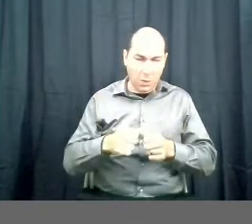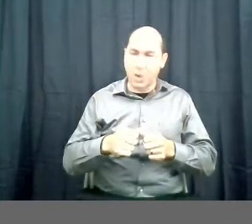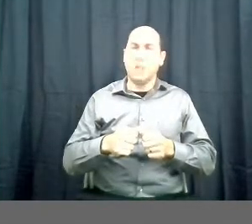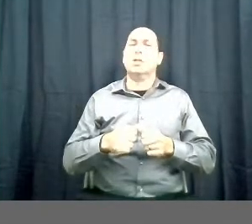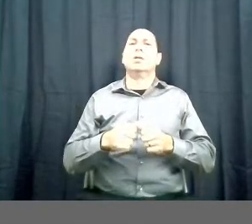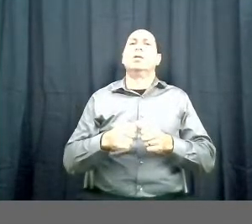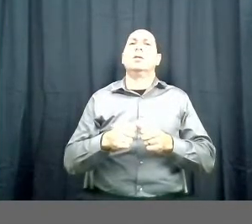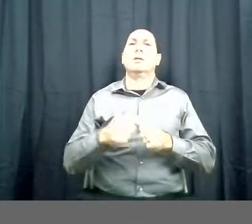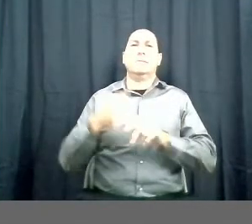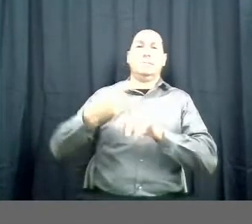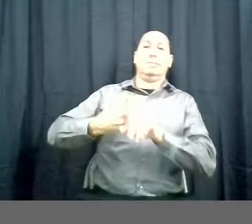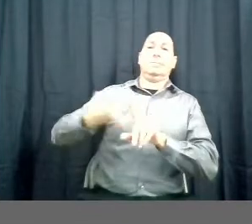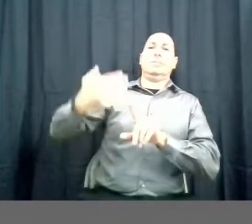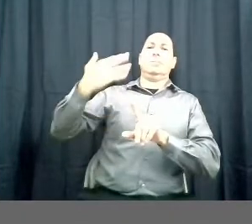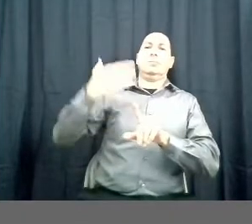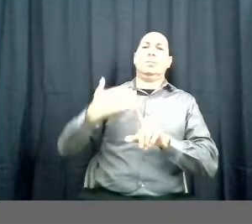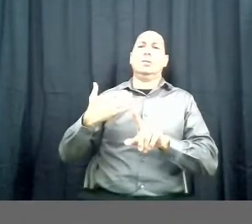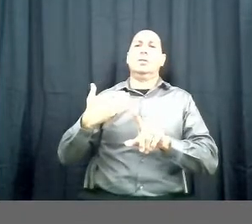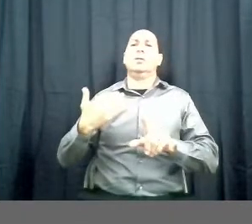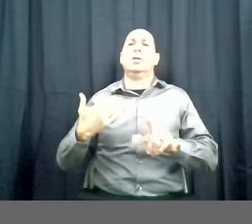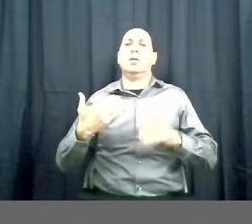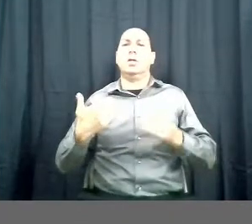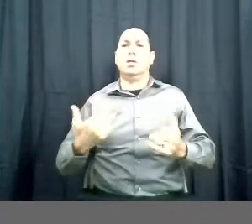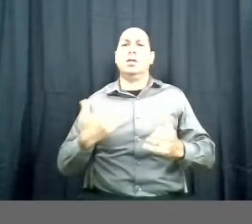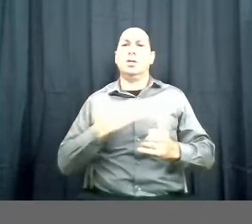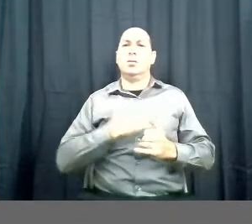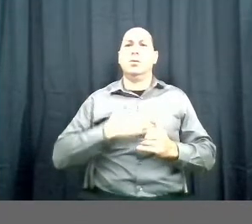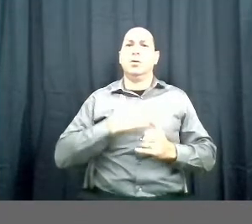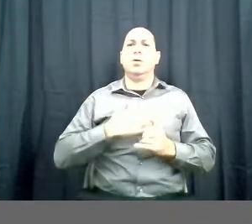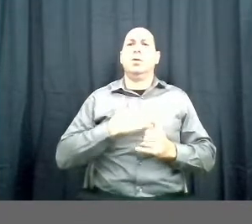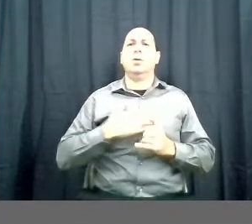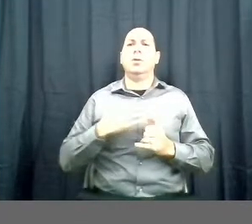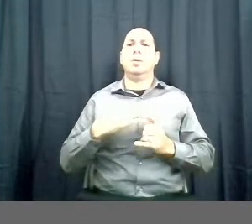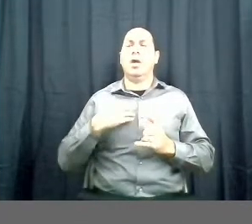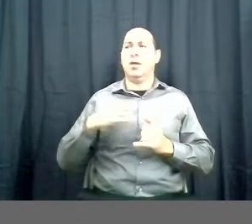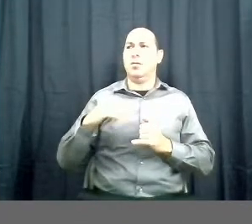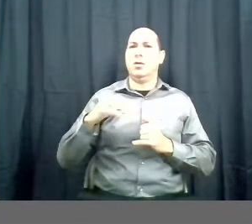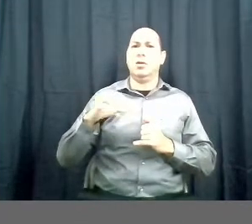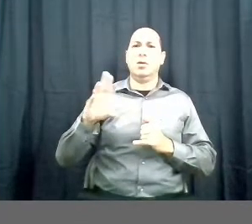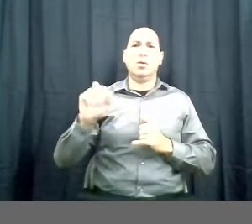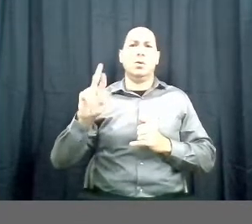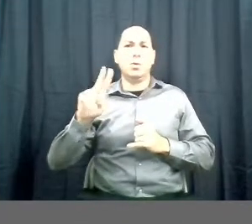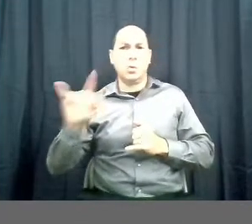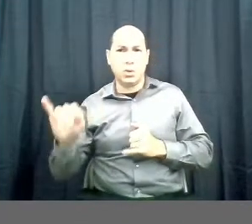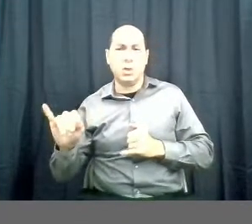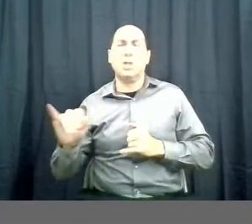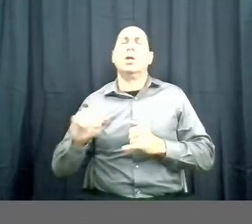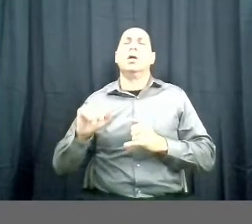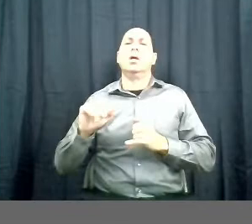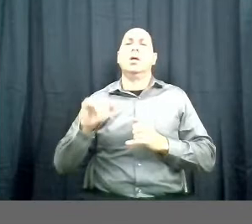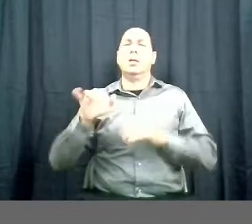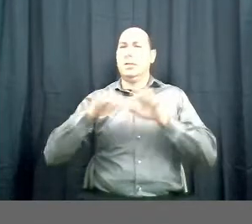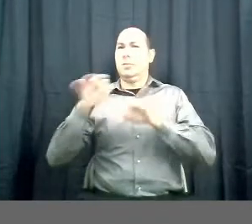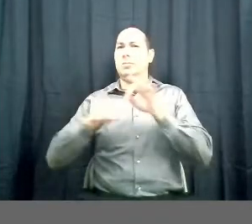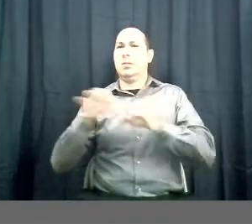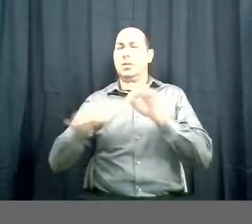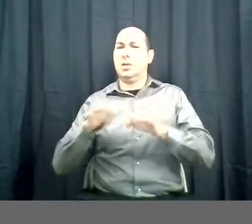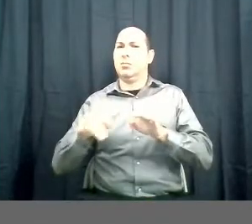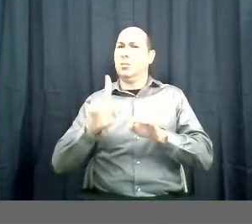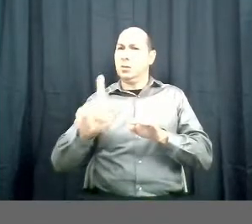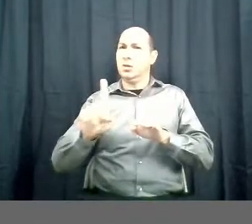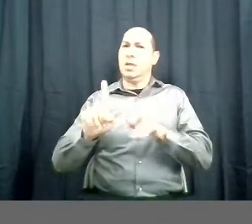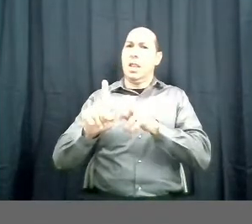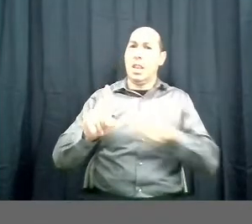ask Jaime El-Khoury to describe it. But before we turn to that, are there